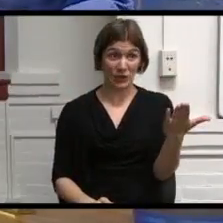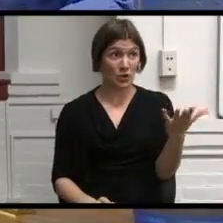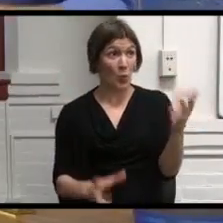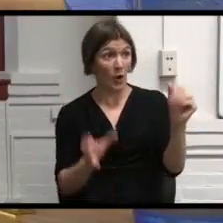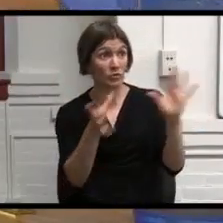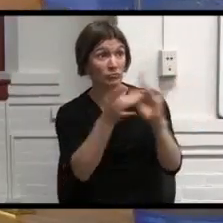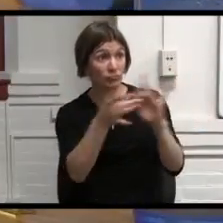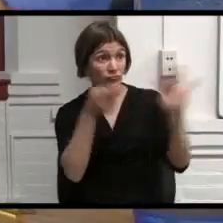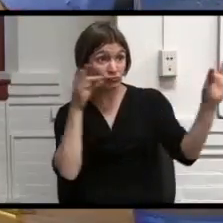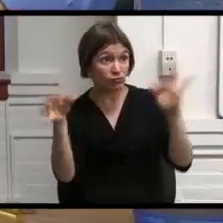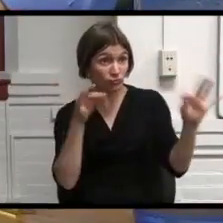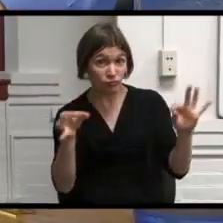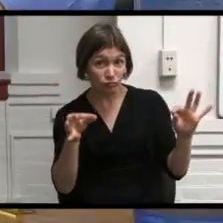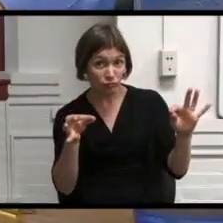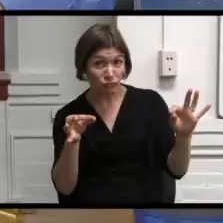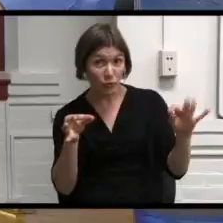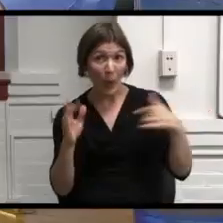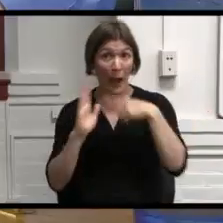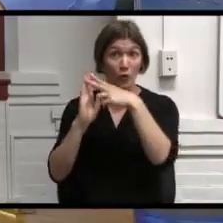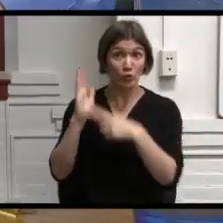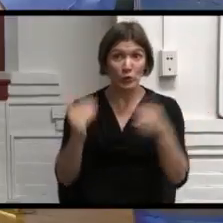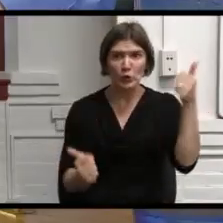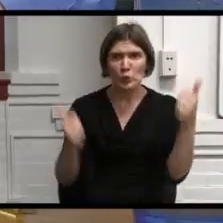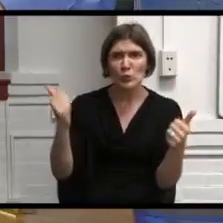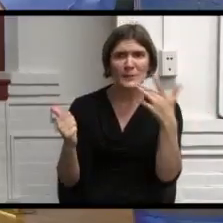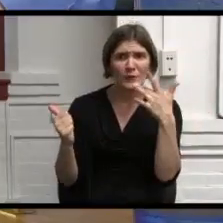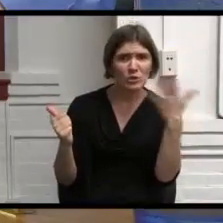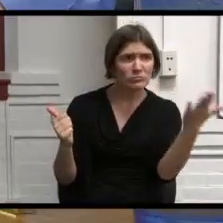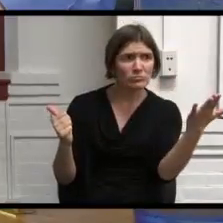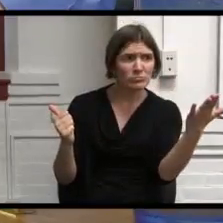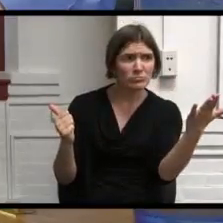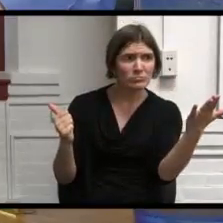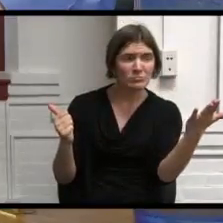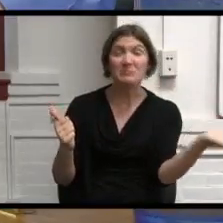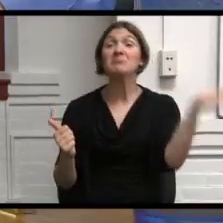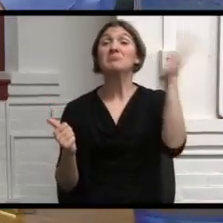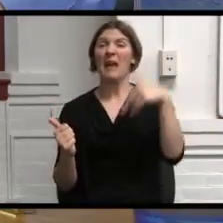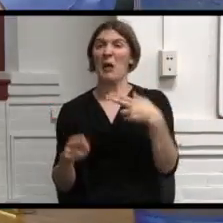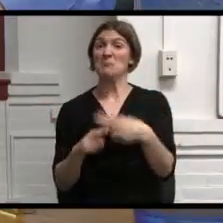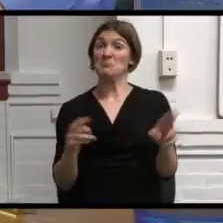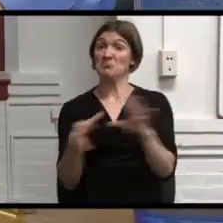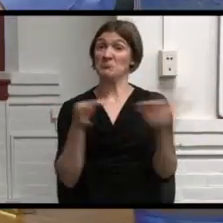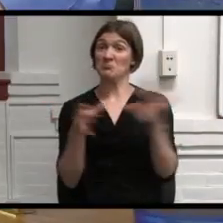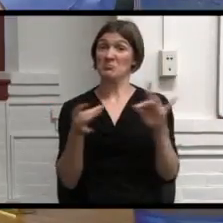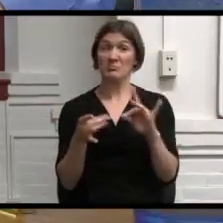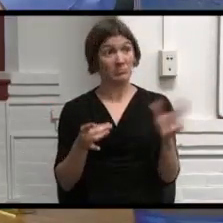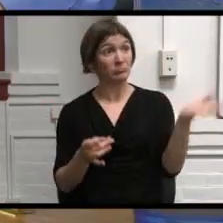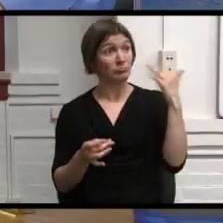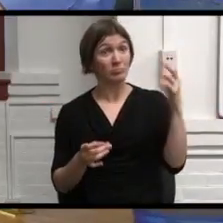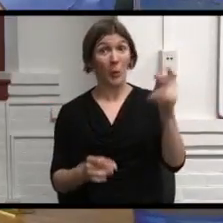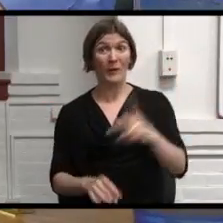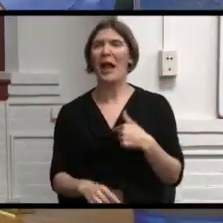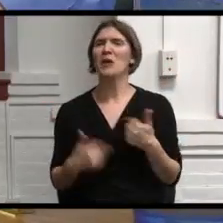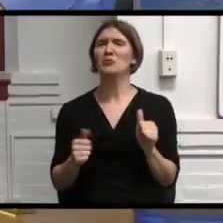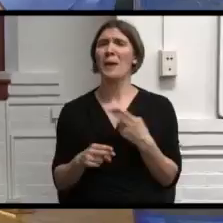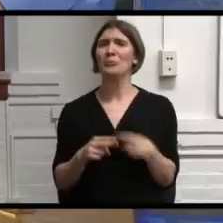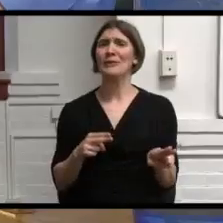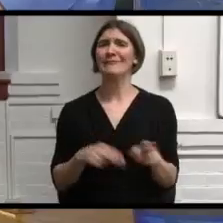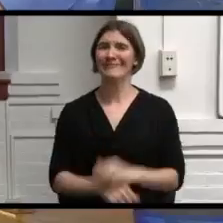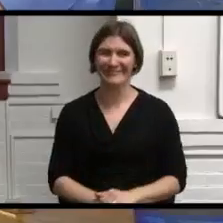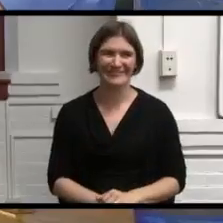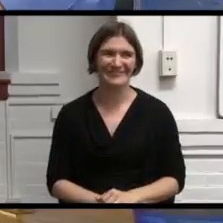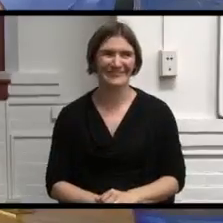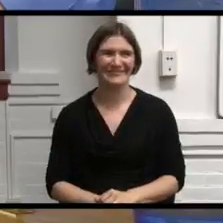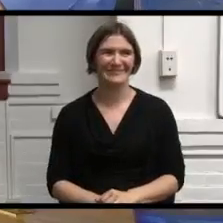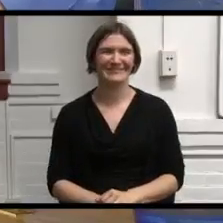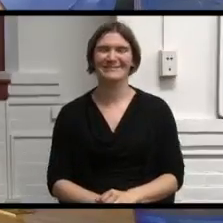to talk about the festival, or you want me to read the proclamation. You want to talk about it first? I'll talk about it briefly. Yeah, please try to do. be brief. Please